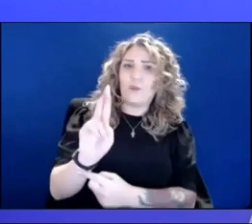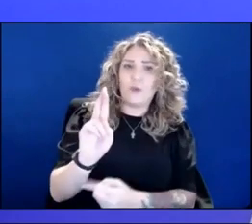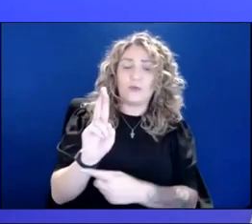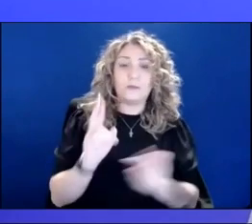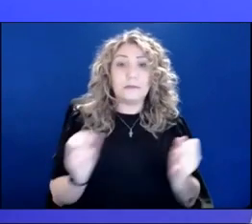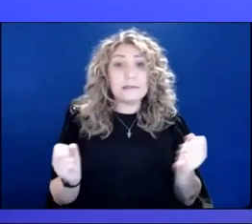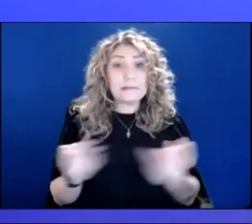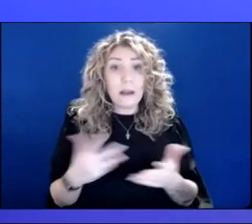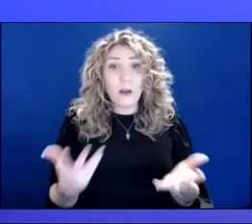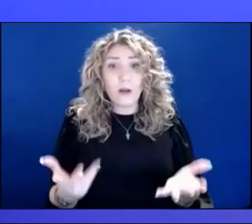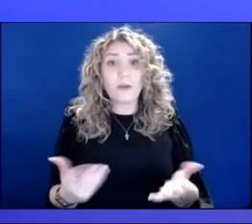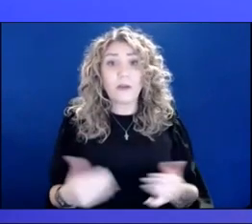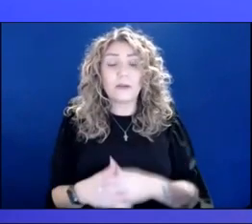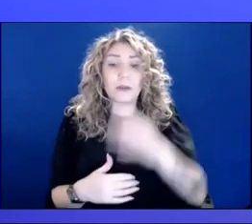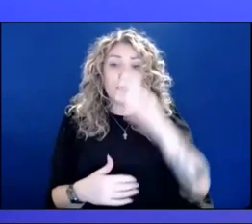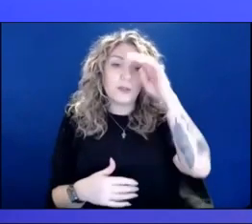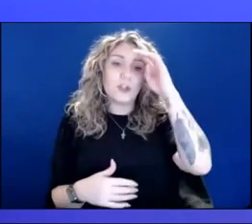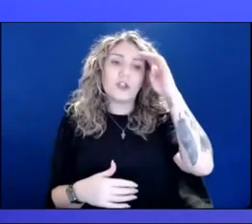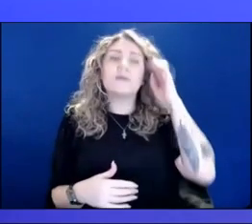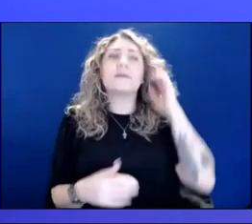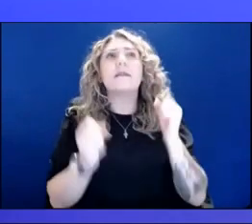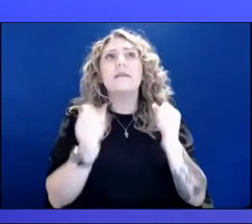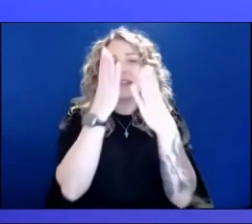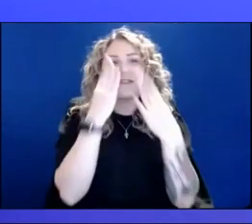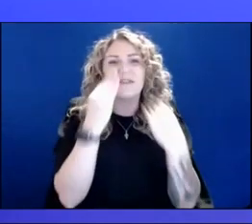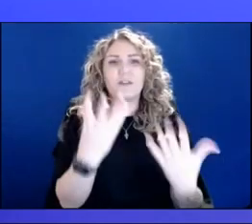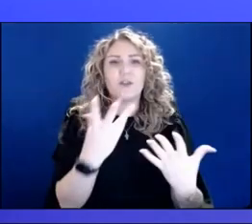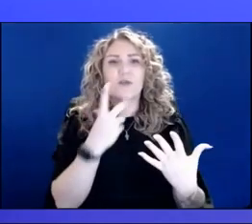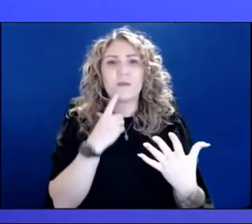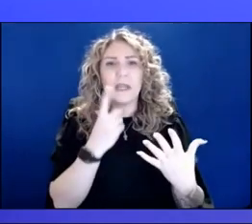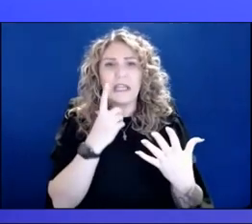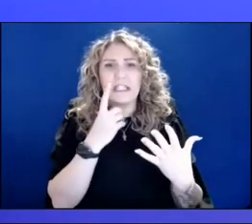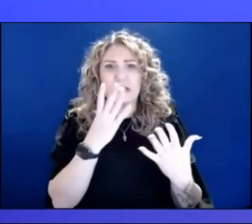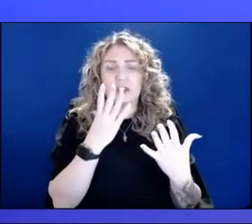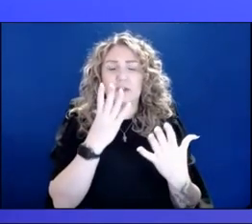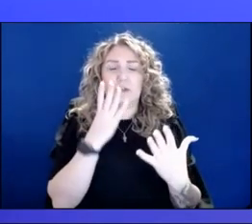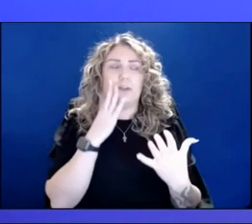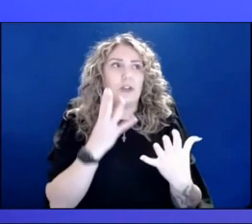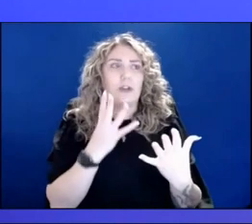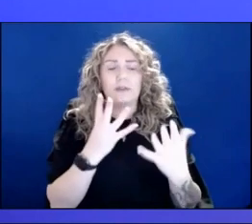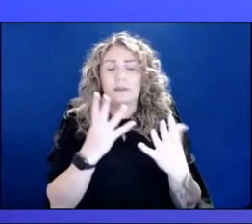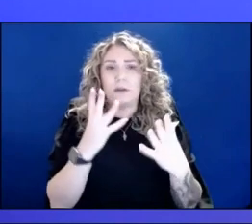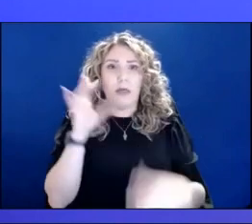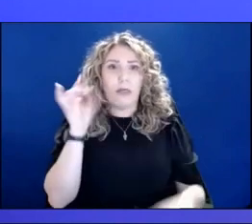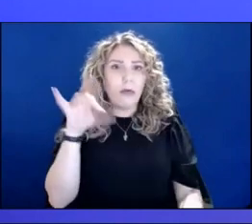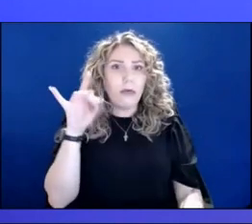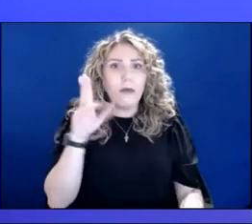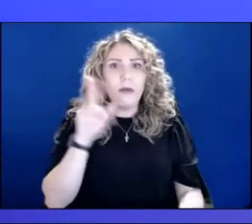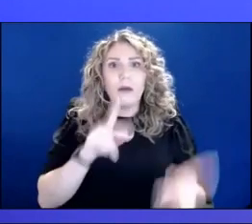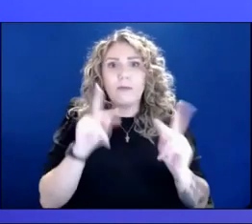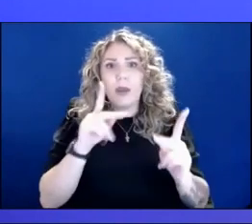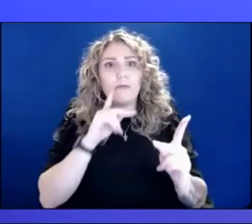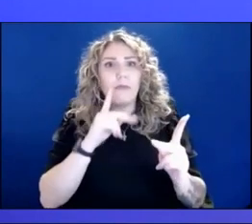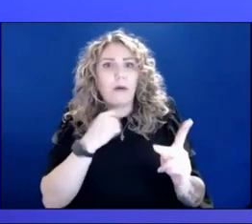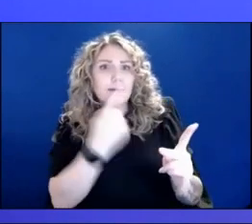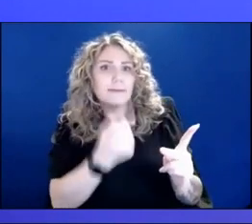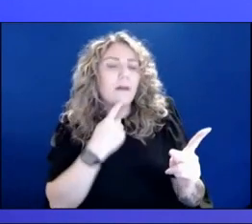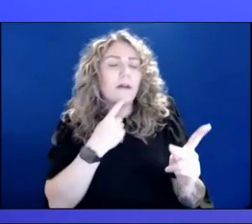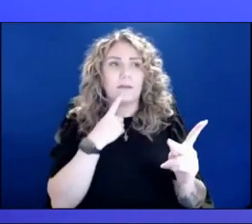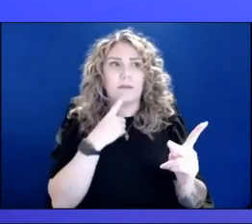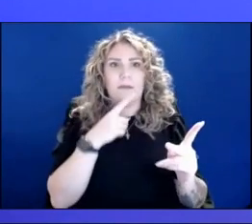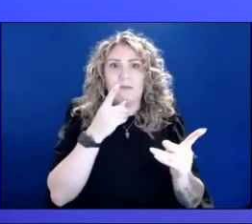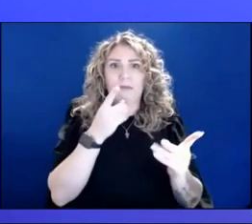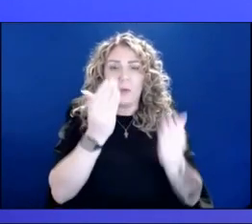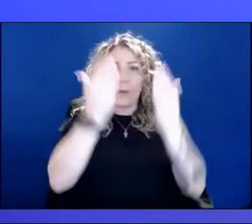like taking information in like a fire hose with an open mouth. Mm-hmm. And posting about